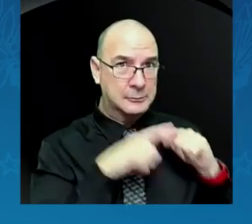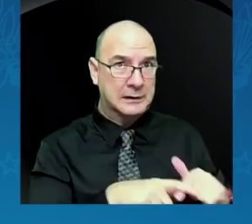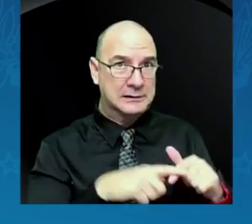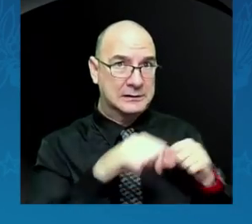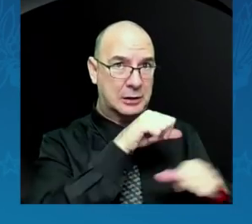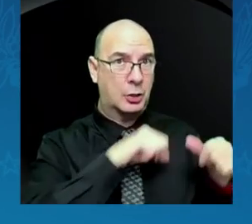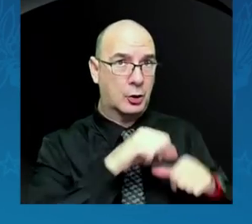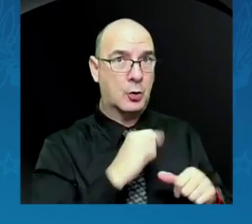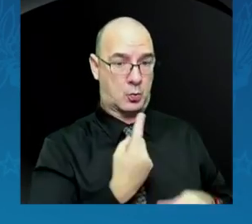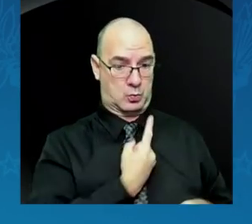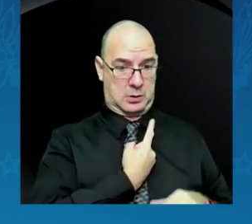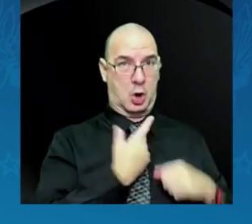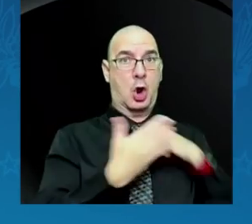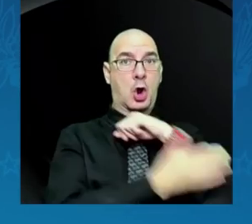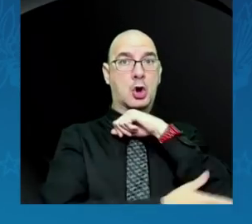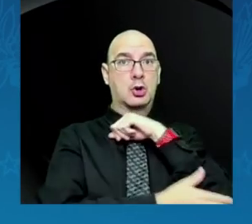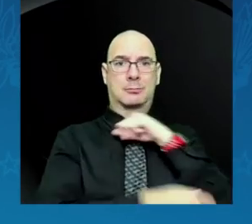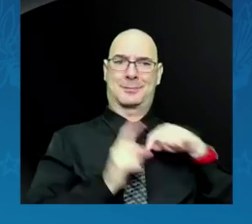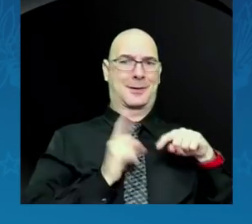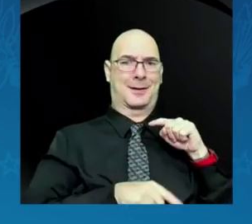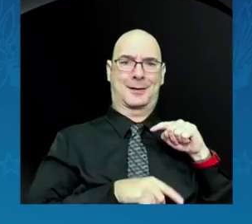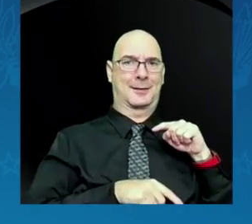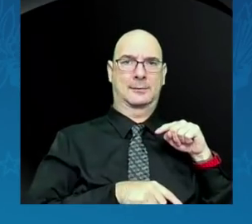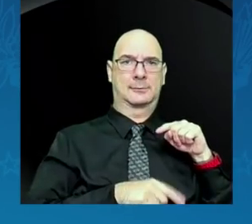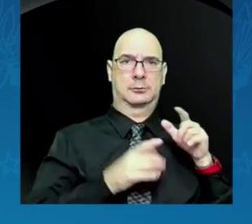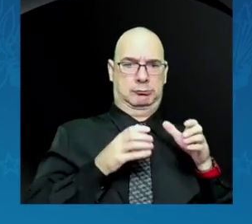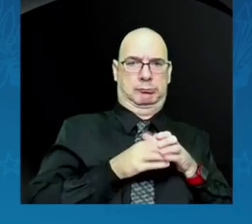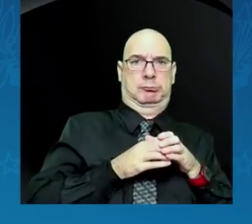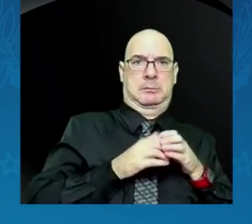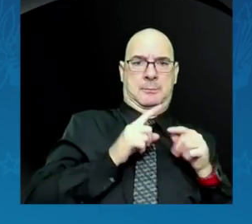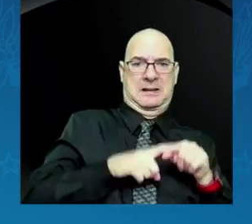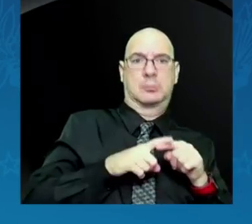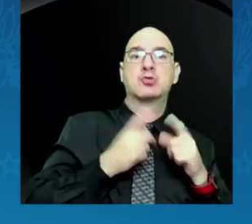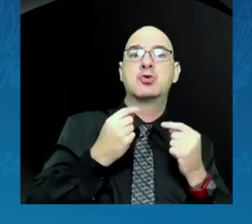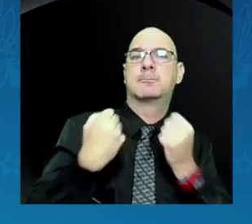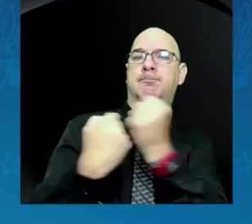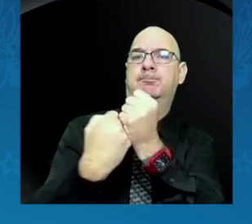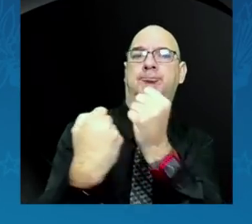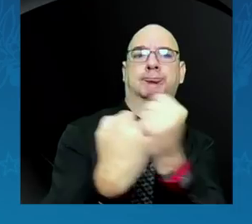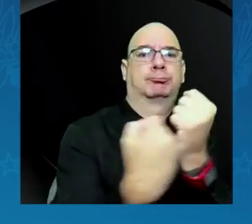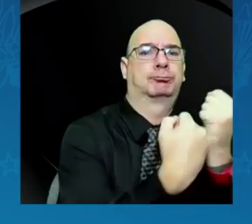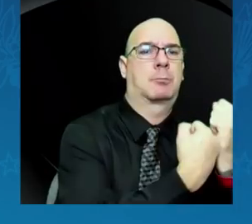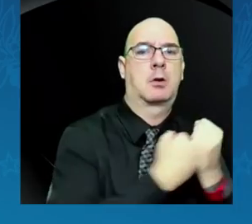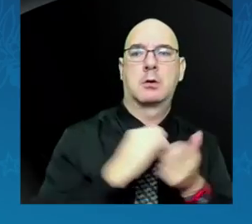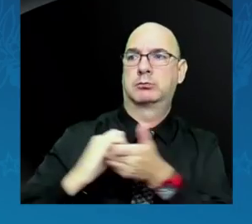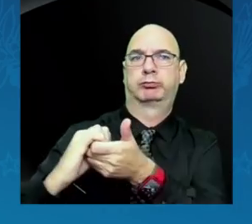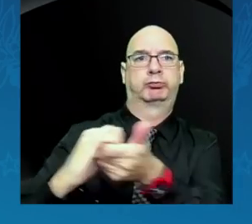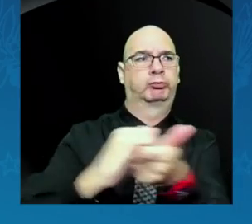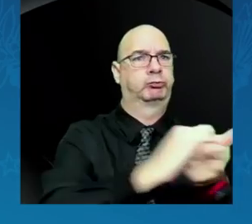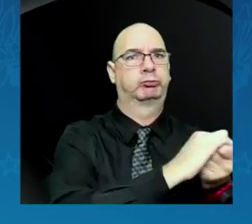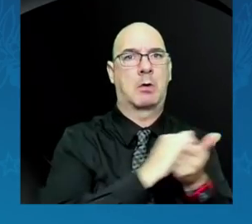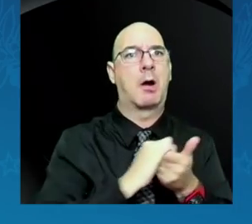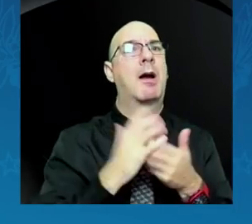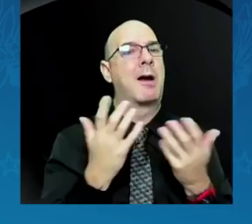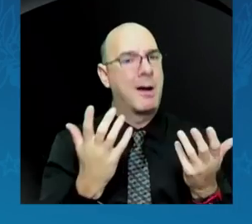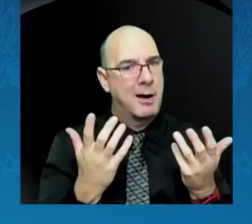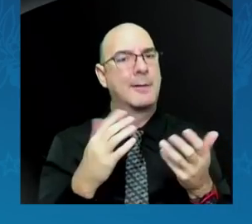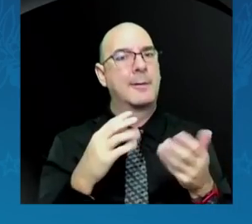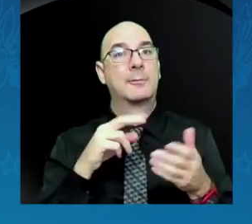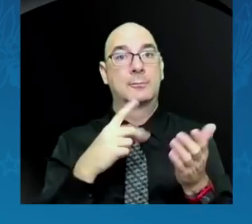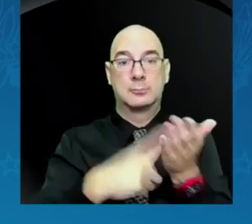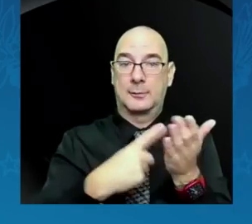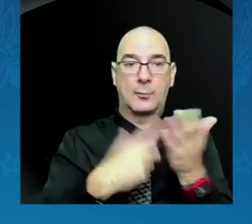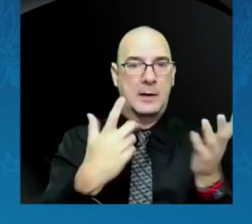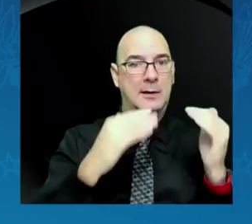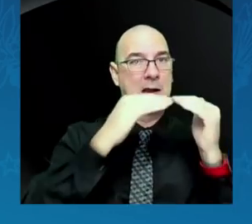And so we talked about inequality and inequity in a number of ways. As you know, I presented what I believe